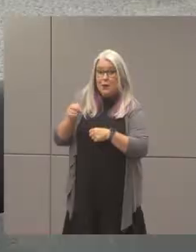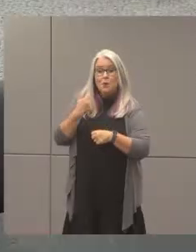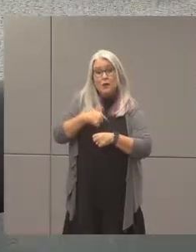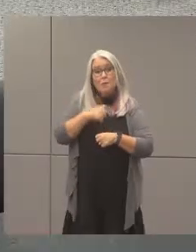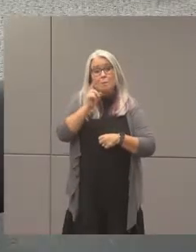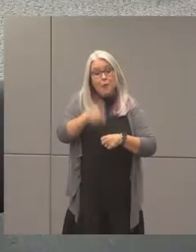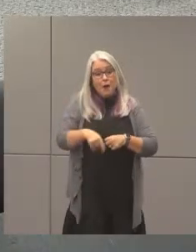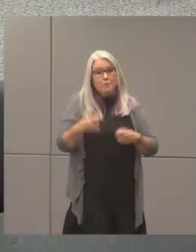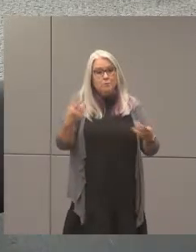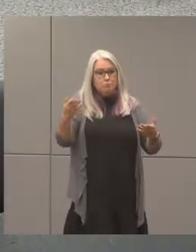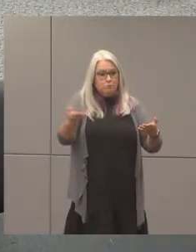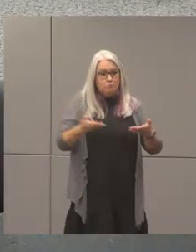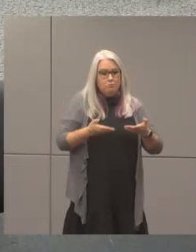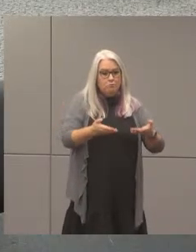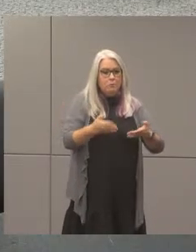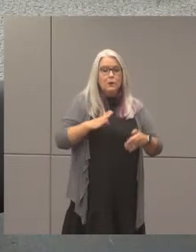board.